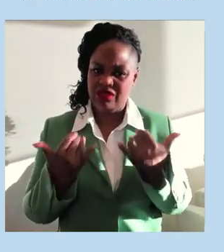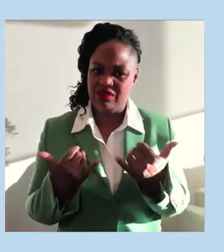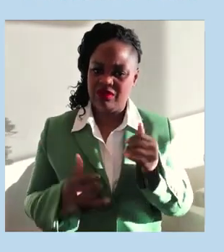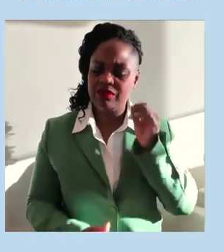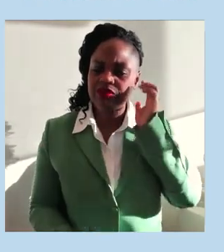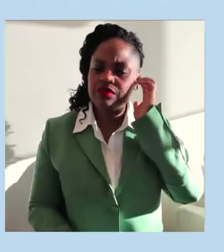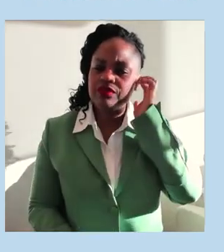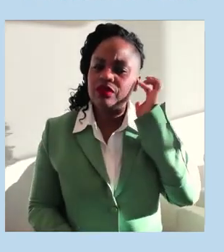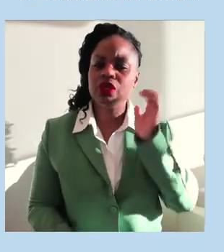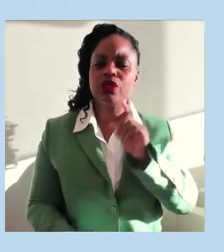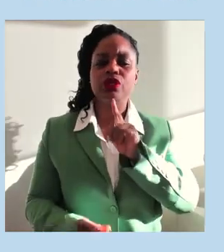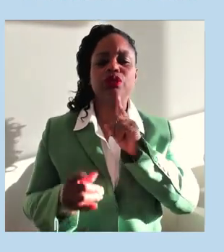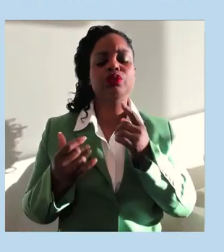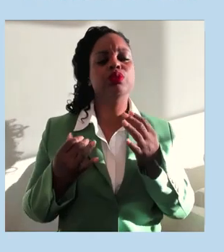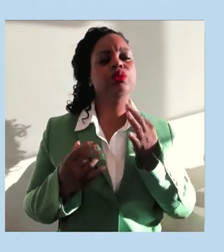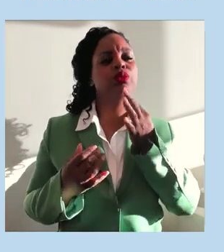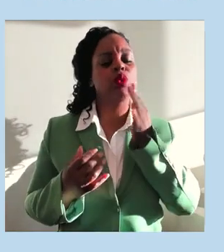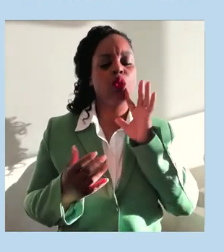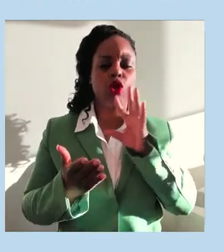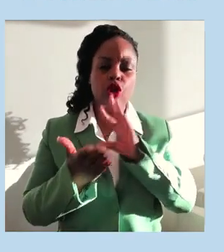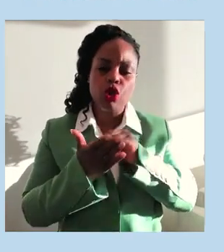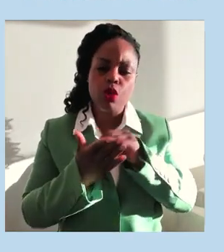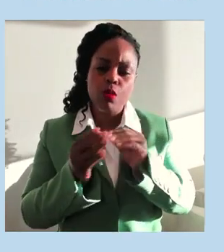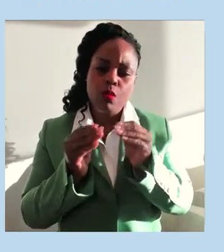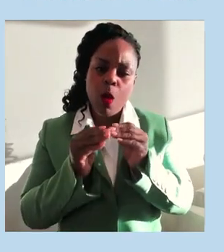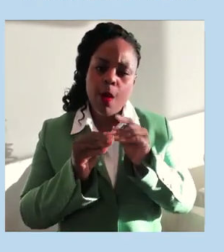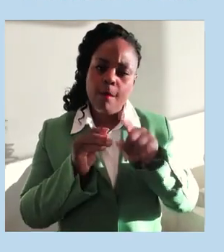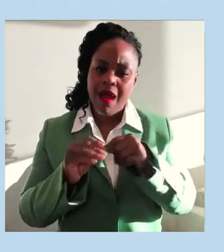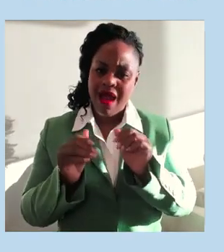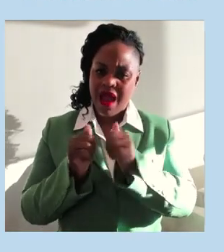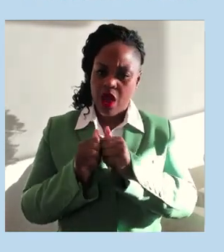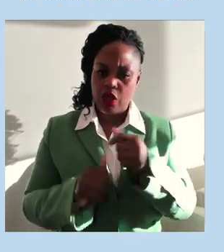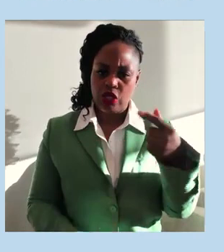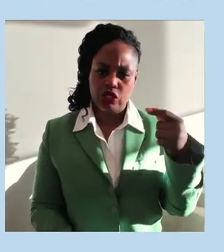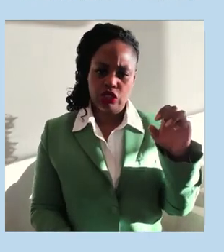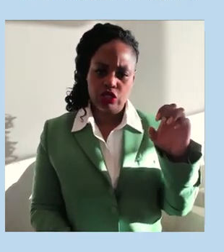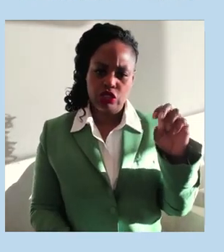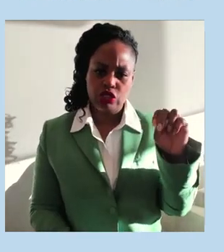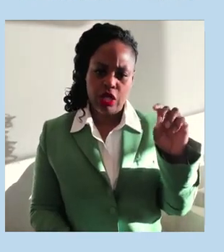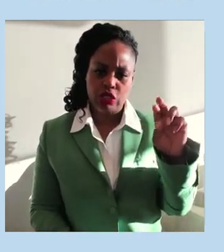core to the conversation surrounding the world's most pressing challenges,